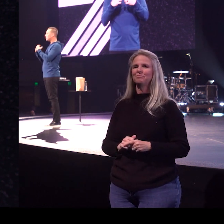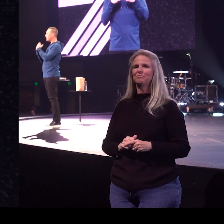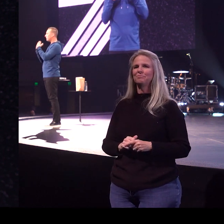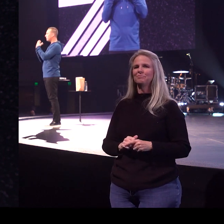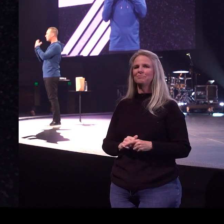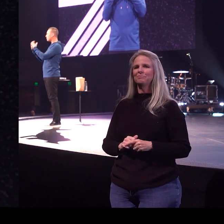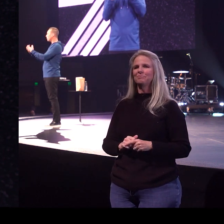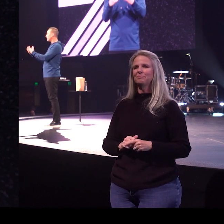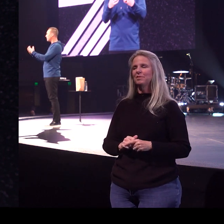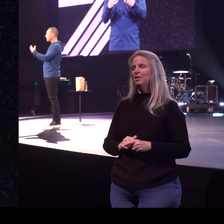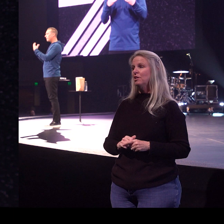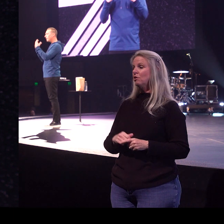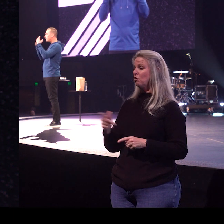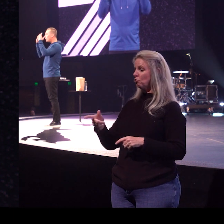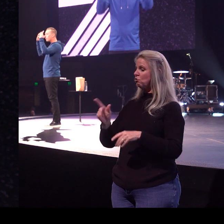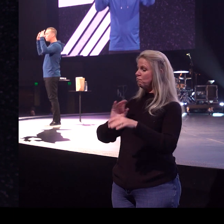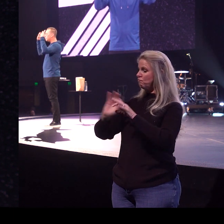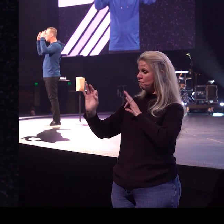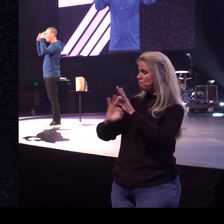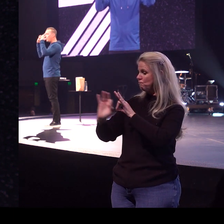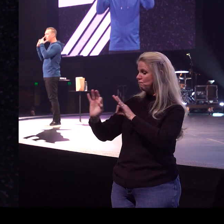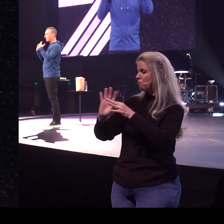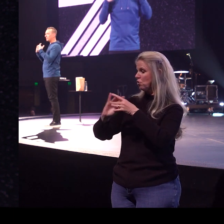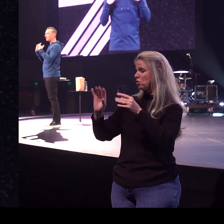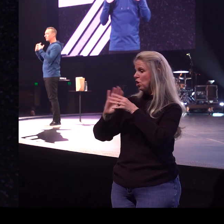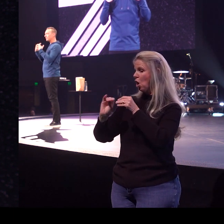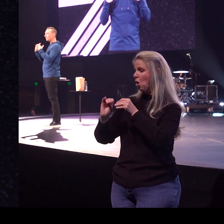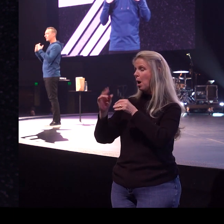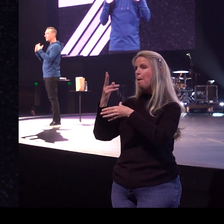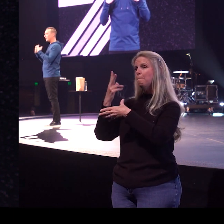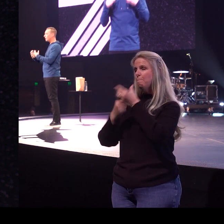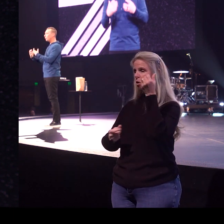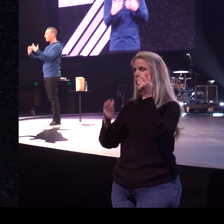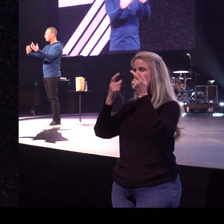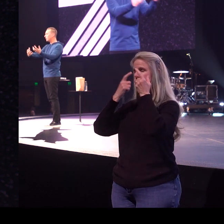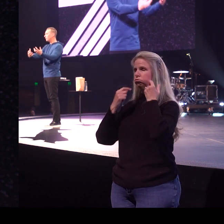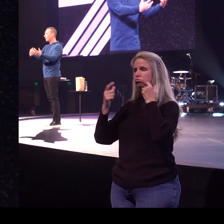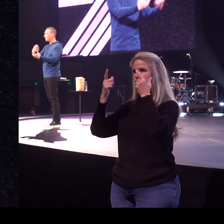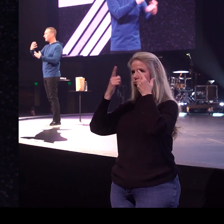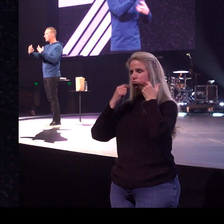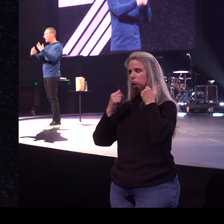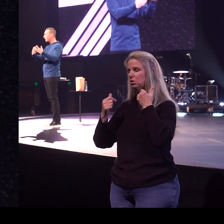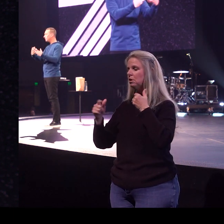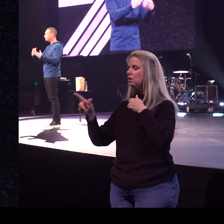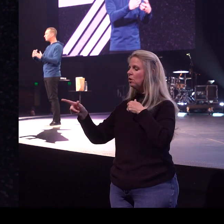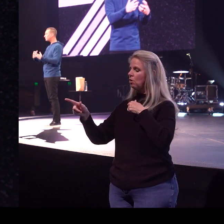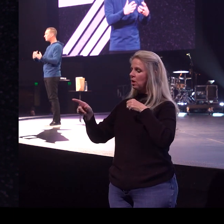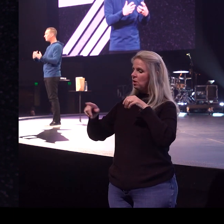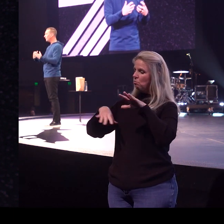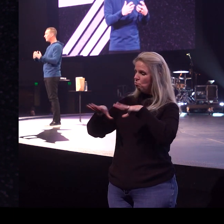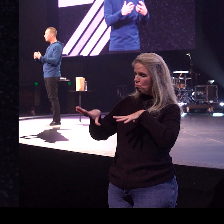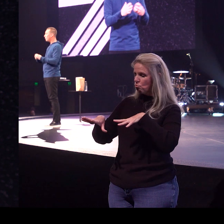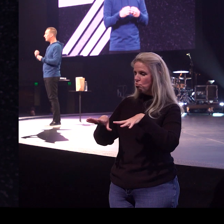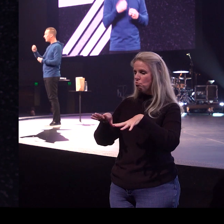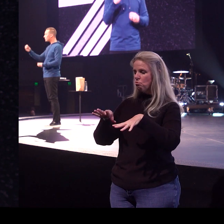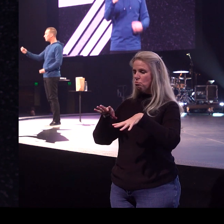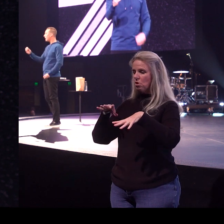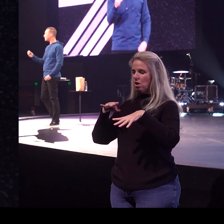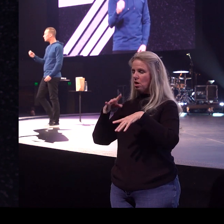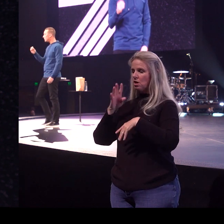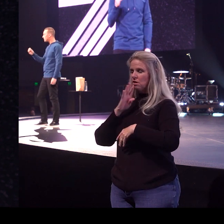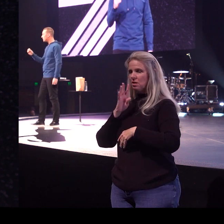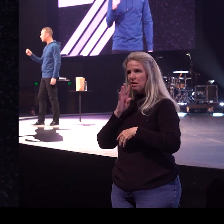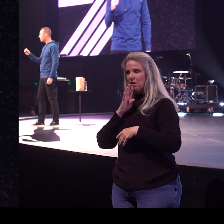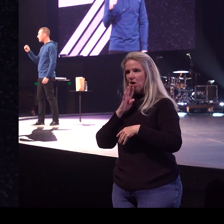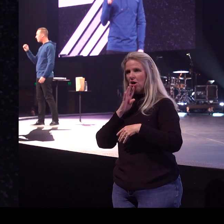She starts telling her story. They're both bawling. Danielle walks her over. They begin talking. This woman gives her